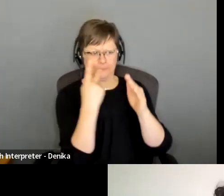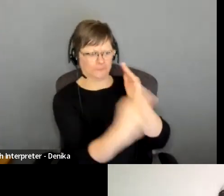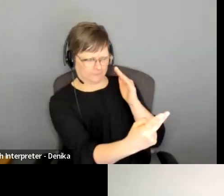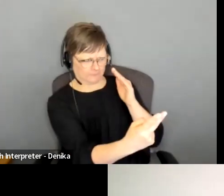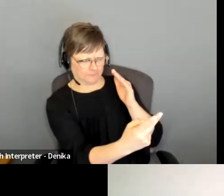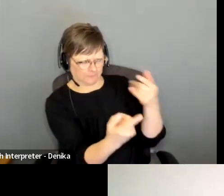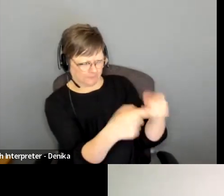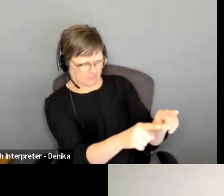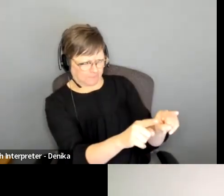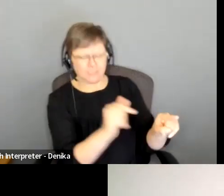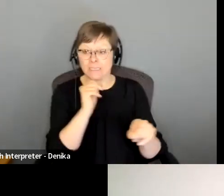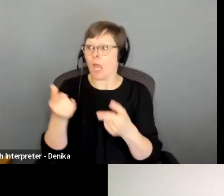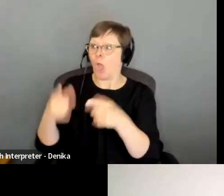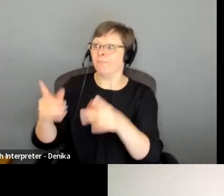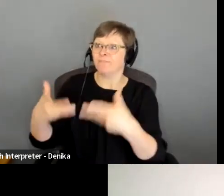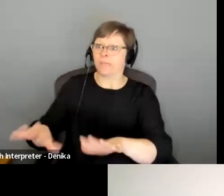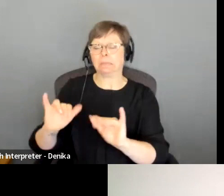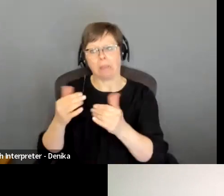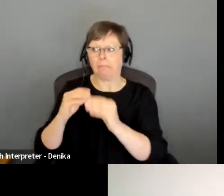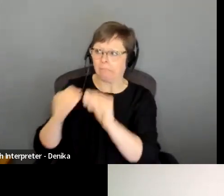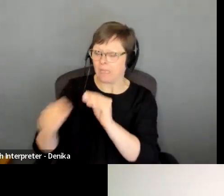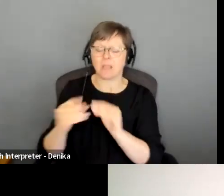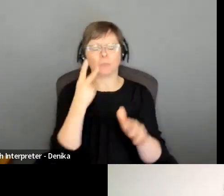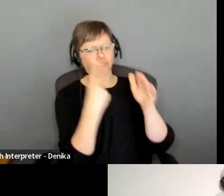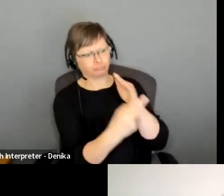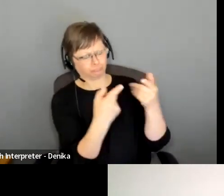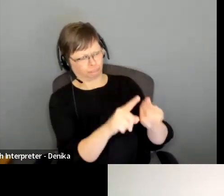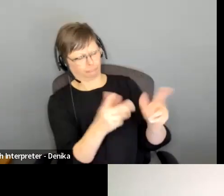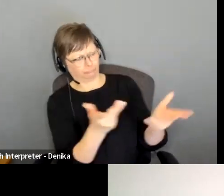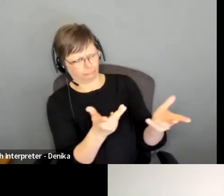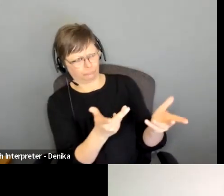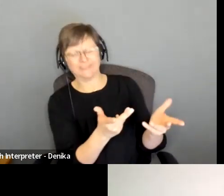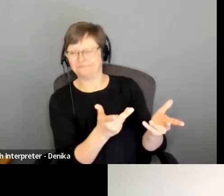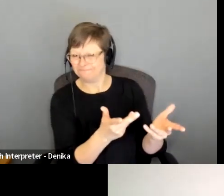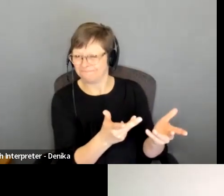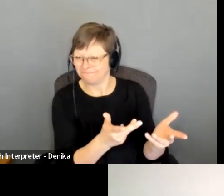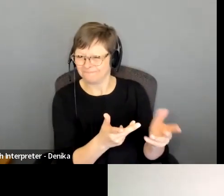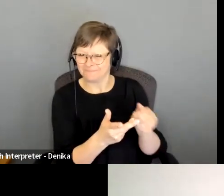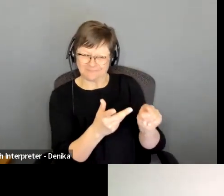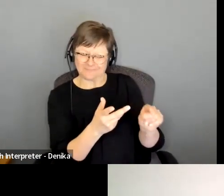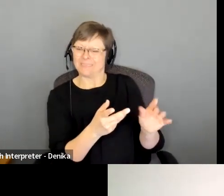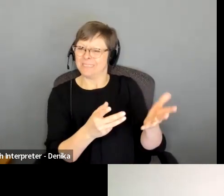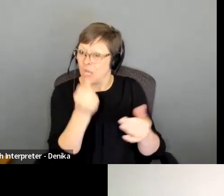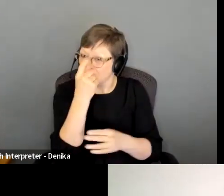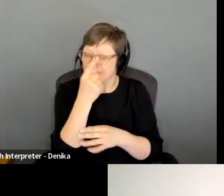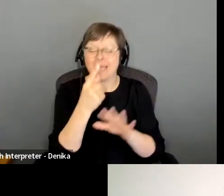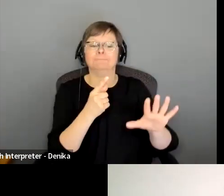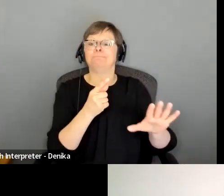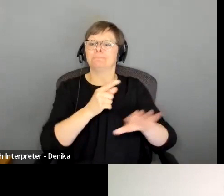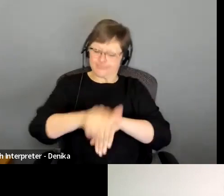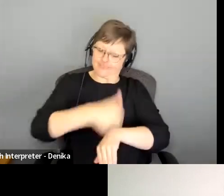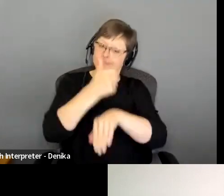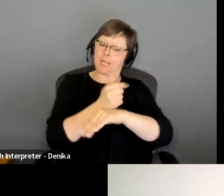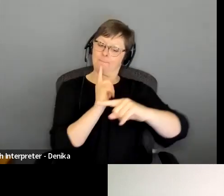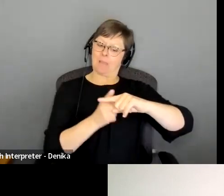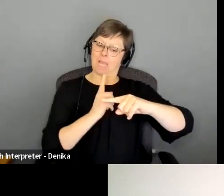reactive. So it is often, again, easiest to create the conditions for positive workplace